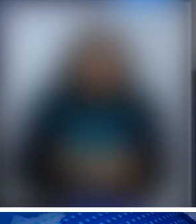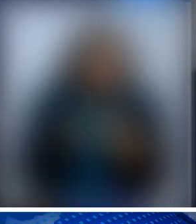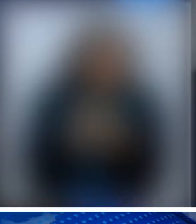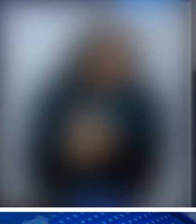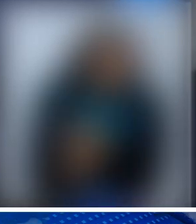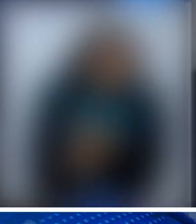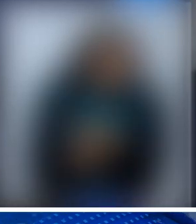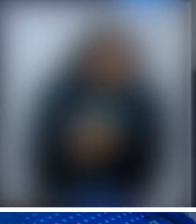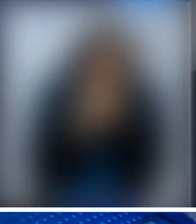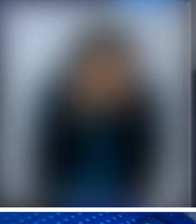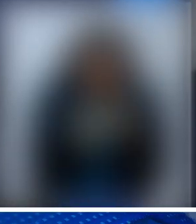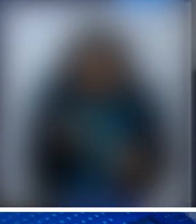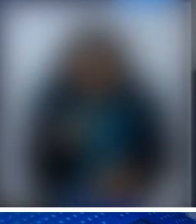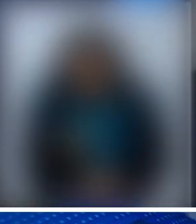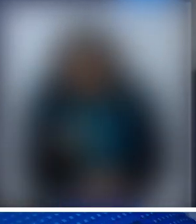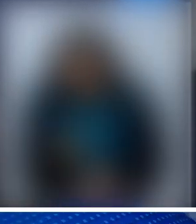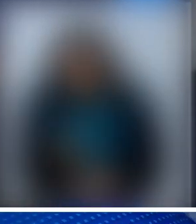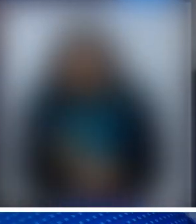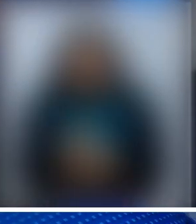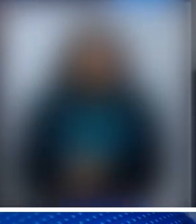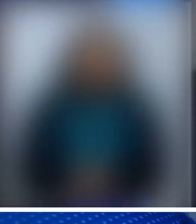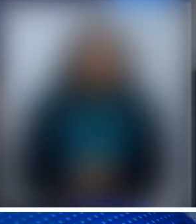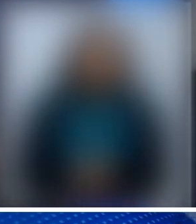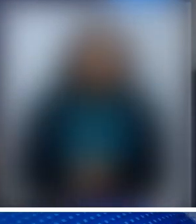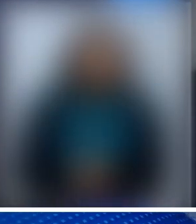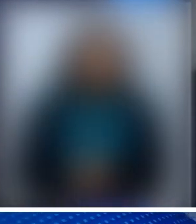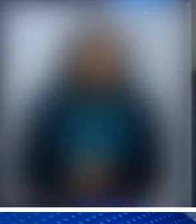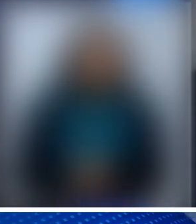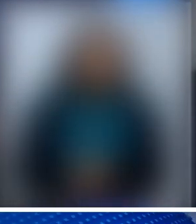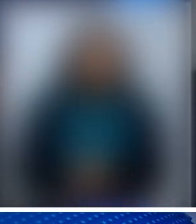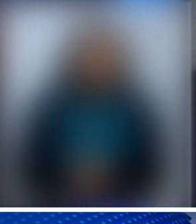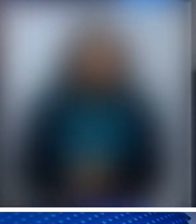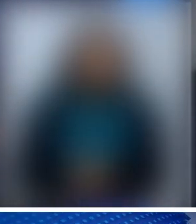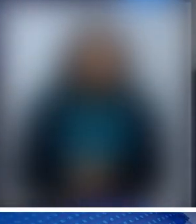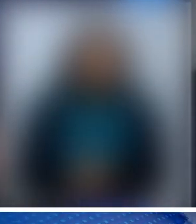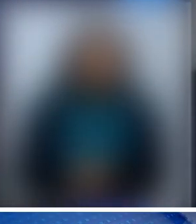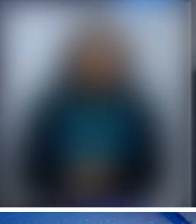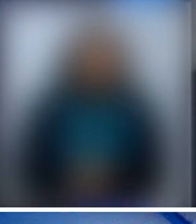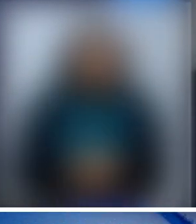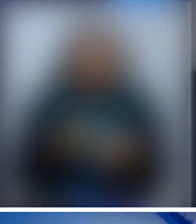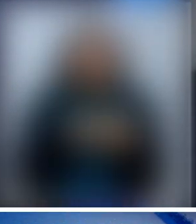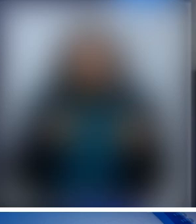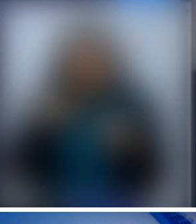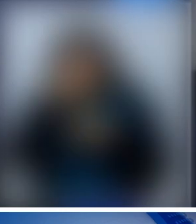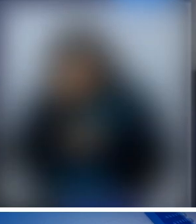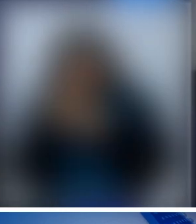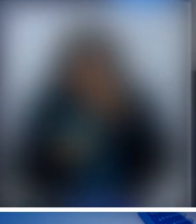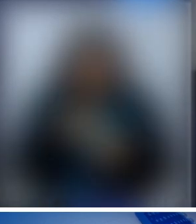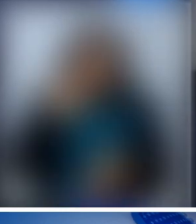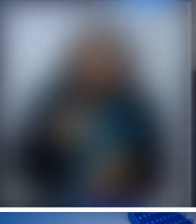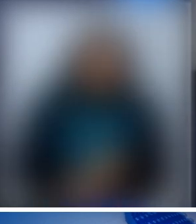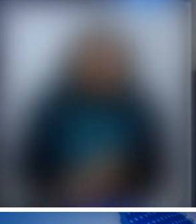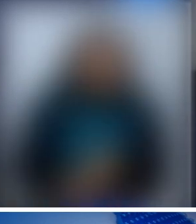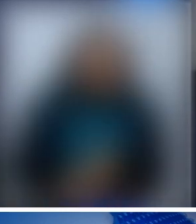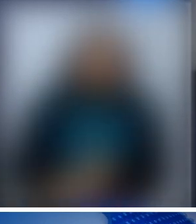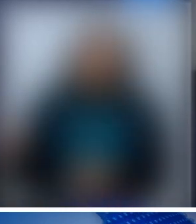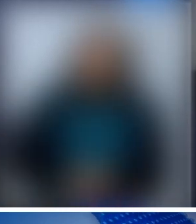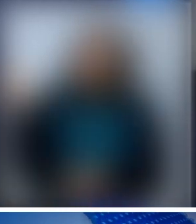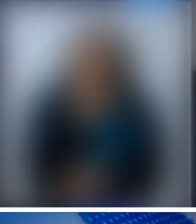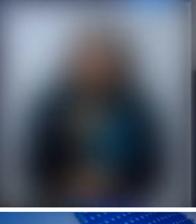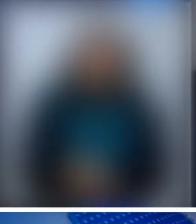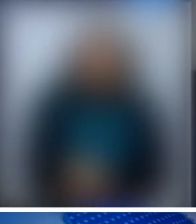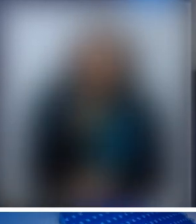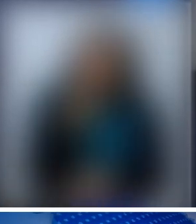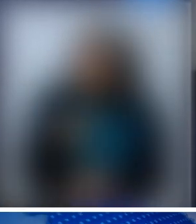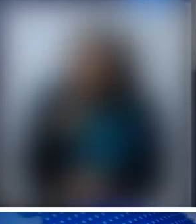question will also come around those areas. Food consumption, both quantity and quality, and also nutrition, the value